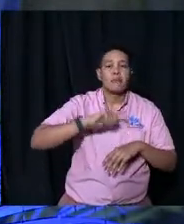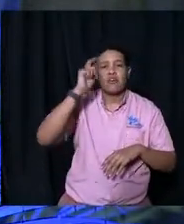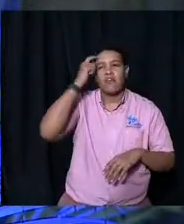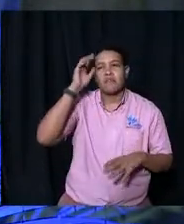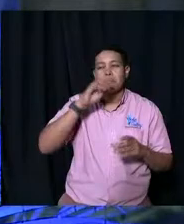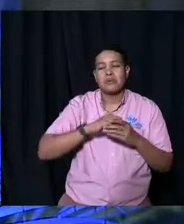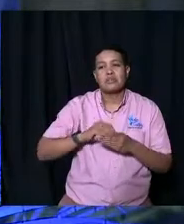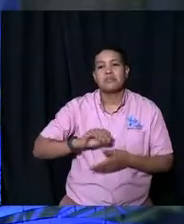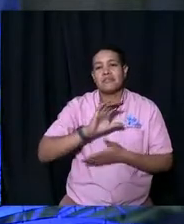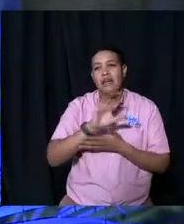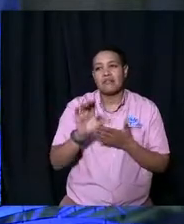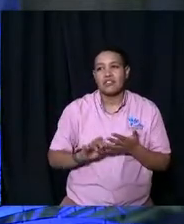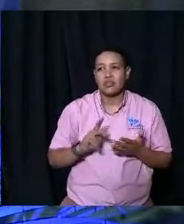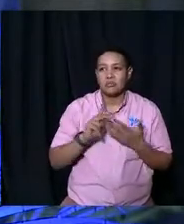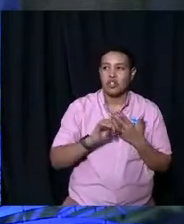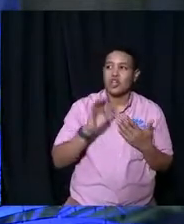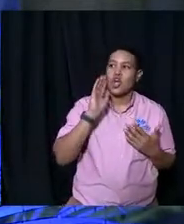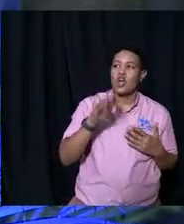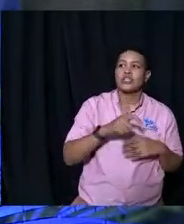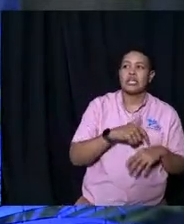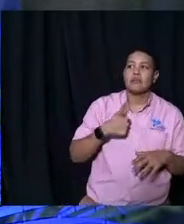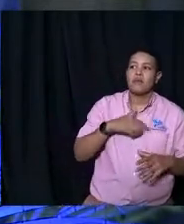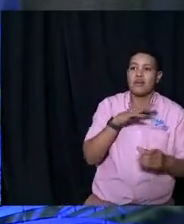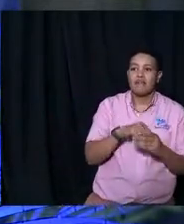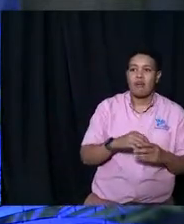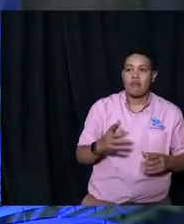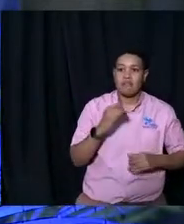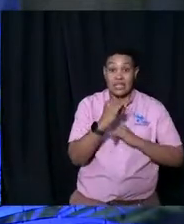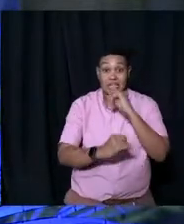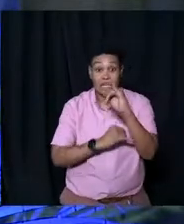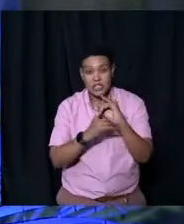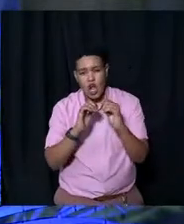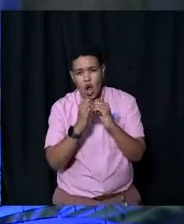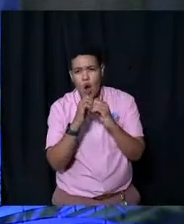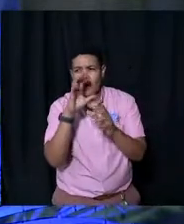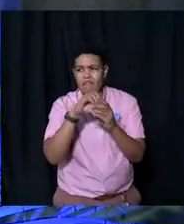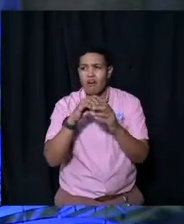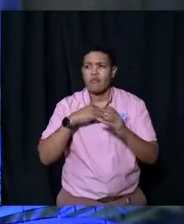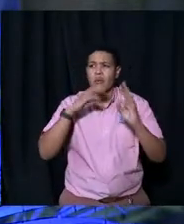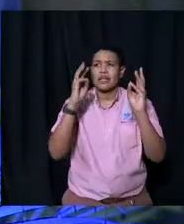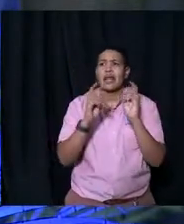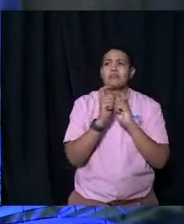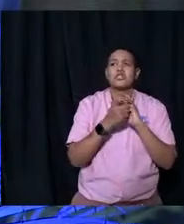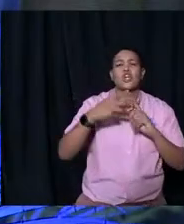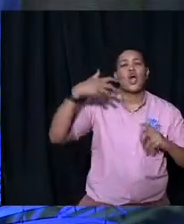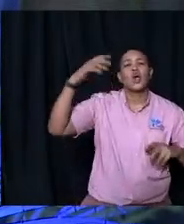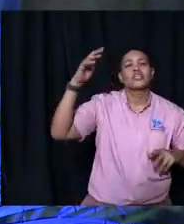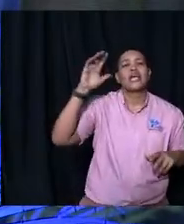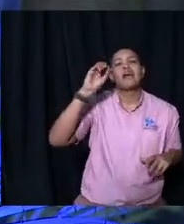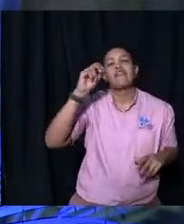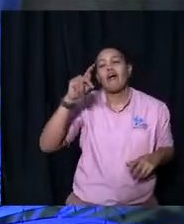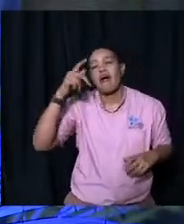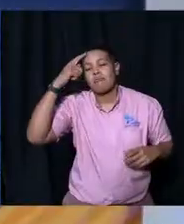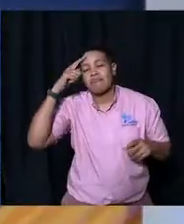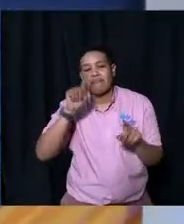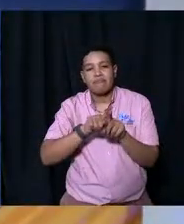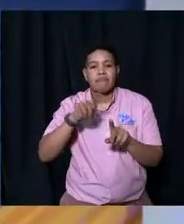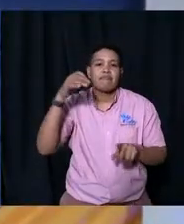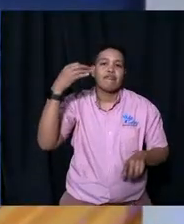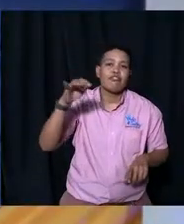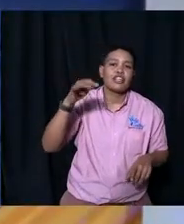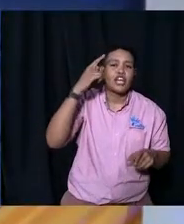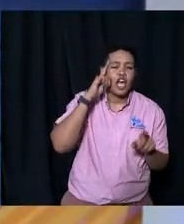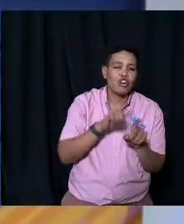The government of Jamaica. Yes. So we are involved. Yes, we are involved. Internationally, how involved are we with climate change? Outside of the Paris Agreement